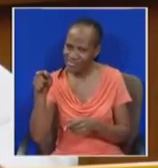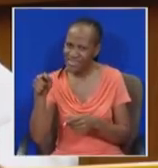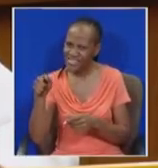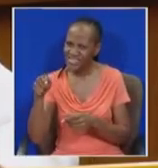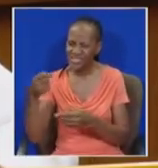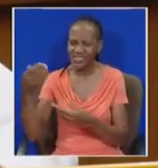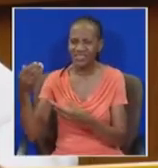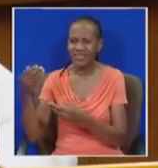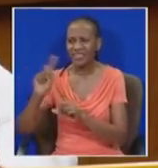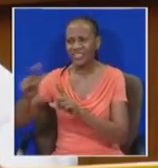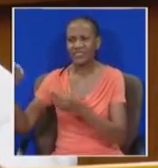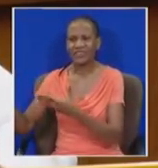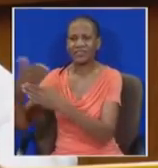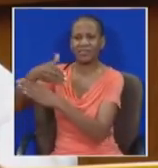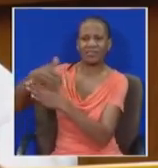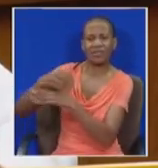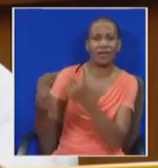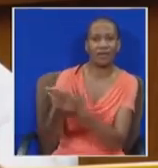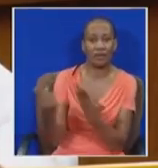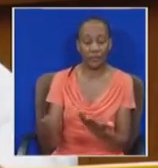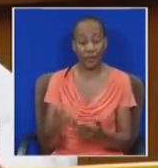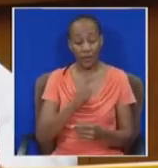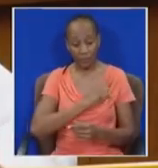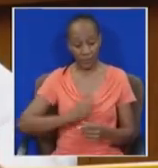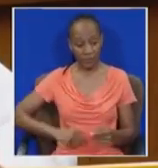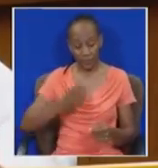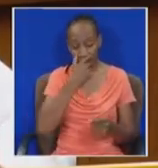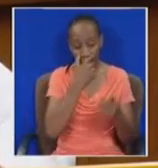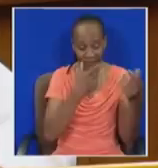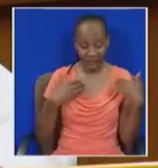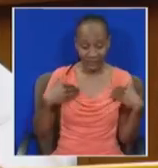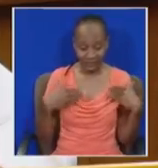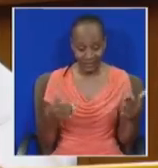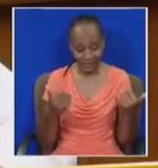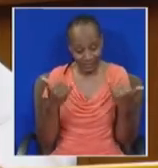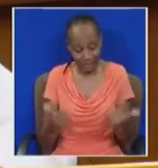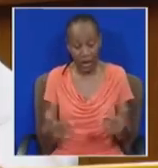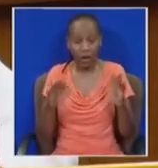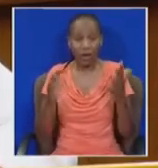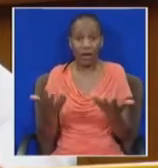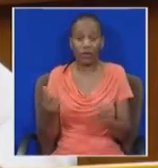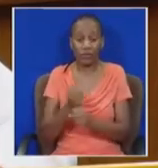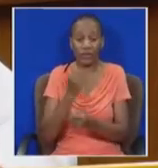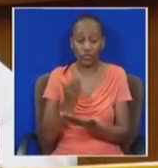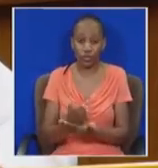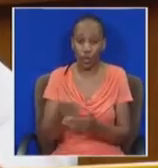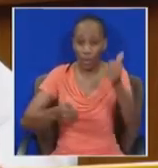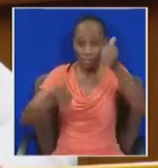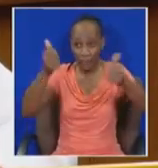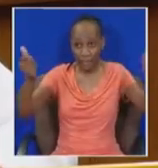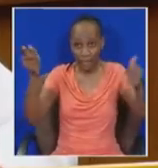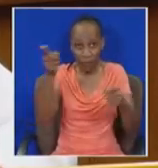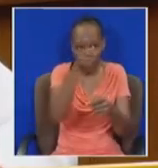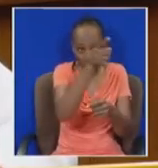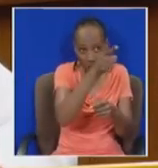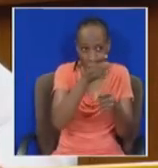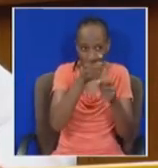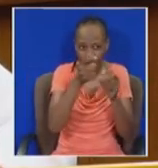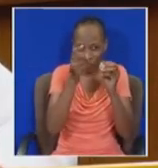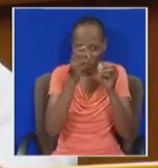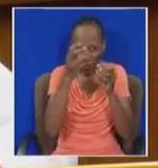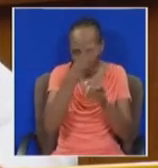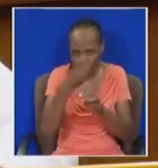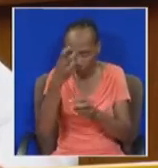captured. President Ramaphosa must begin the process of untangling the executive capture of these institutions, achieved